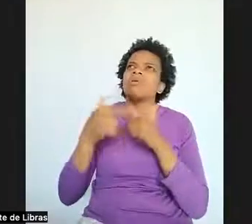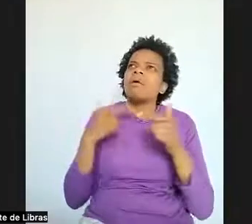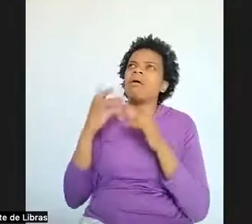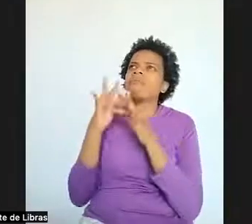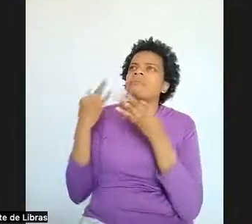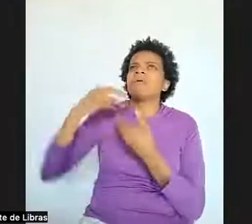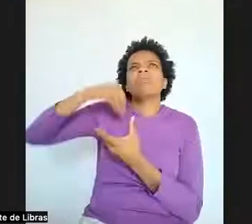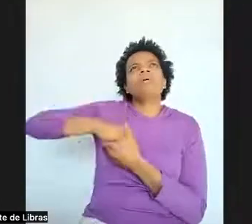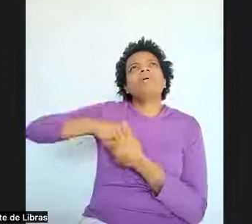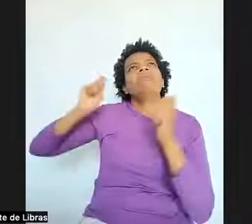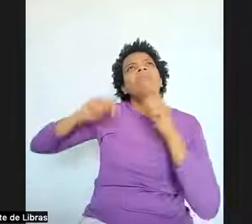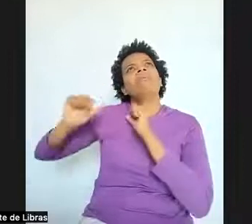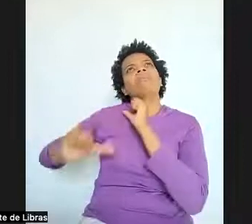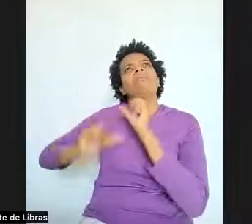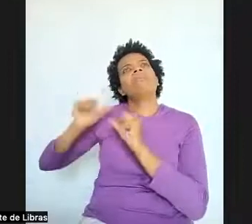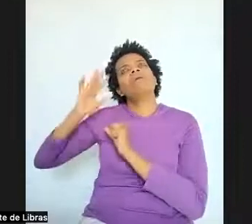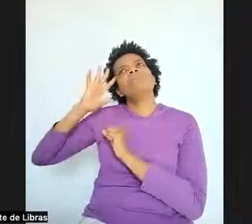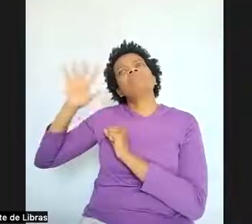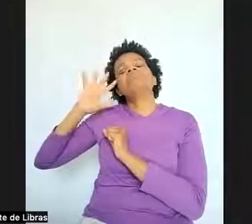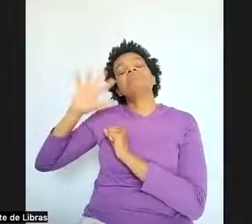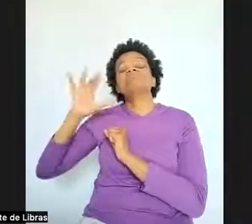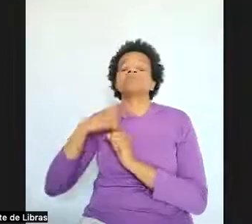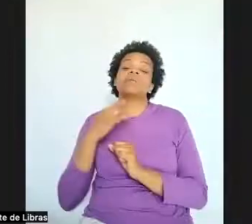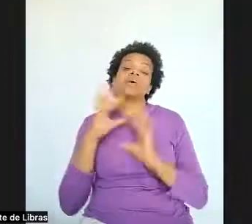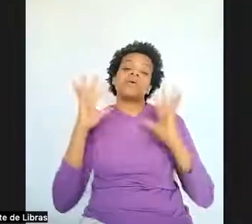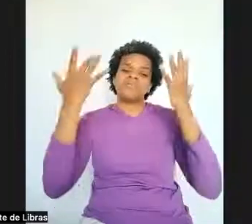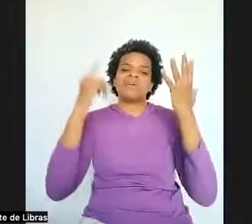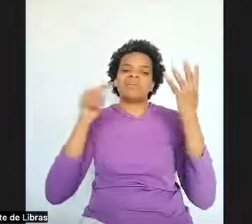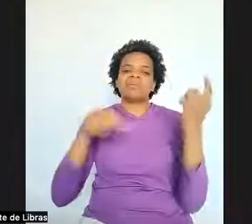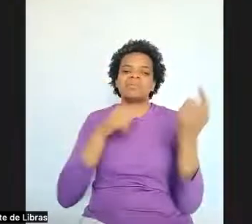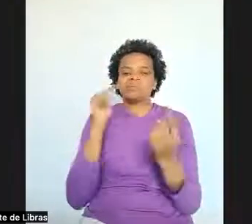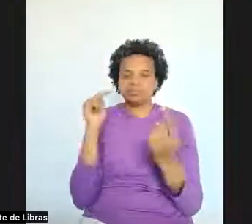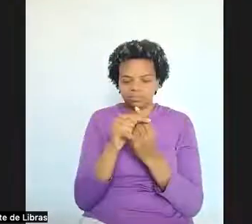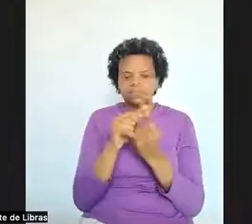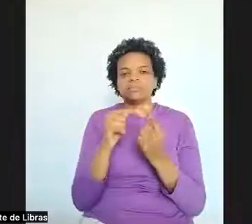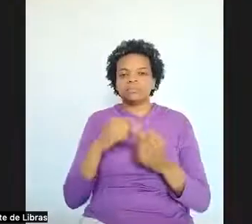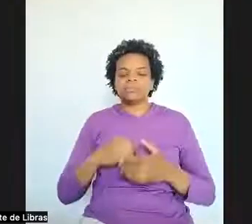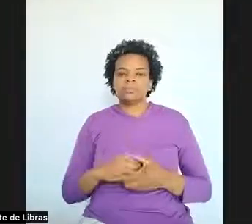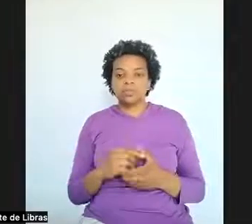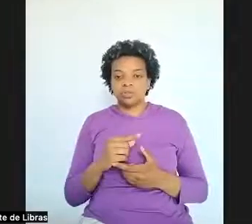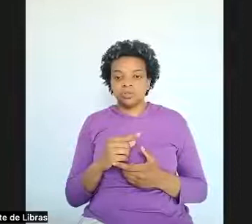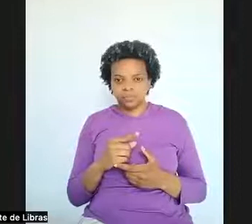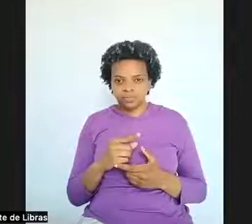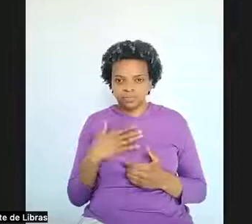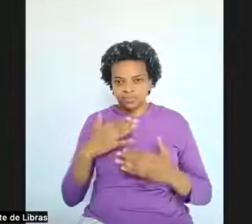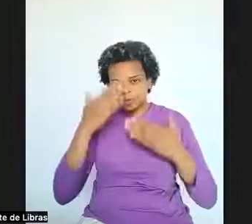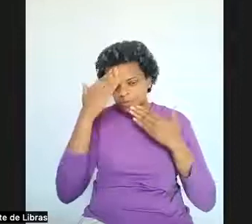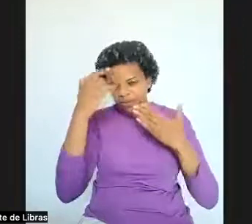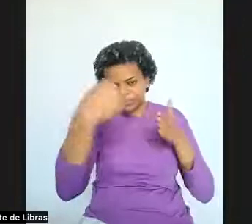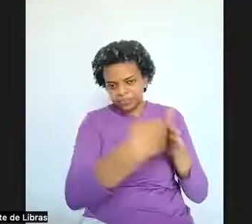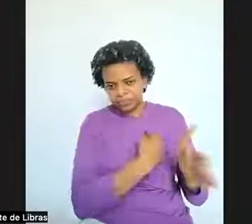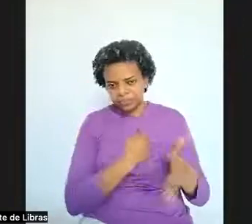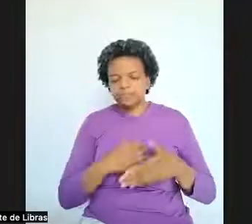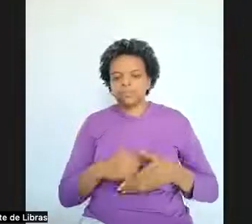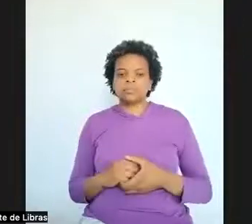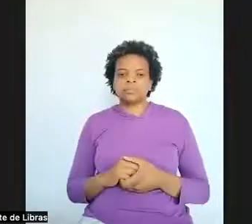at work, or even with in their family. So it is a great work, and when we